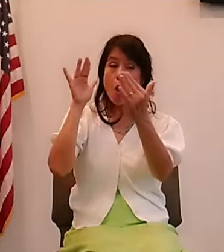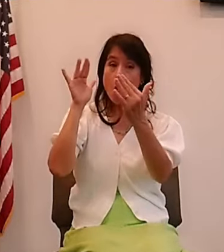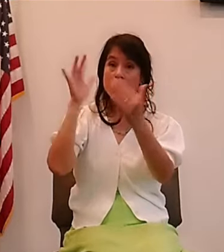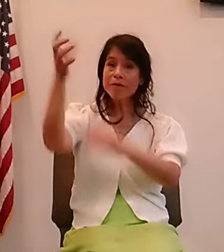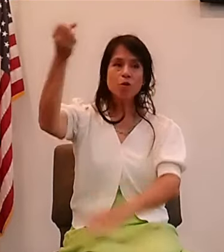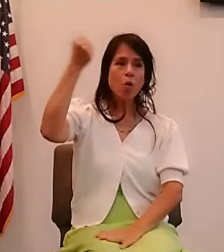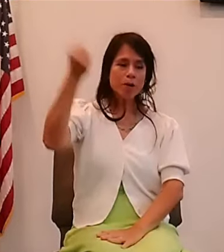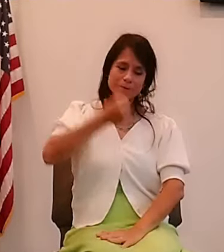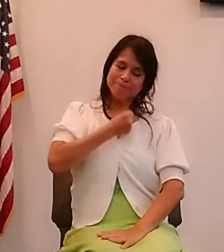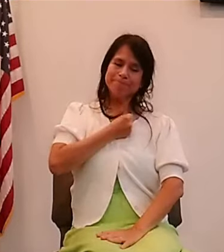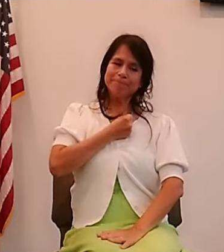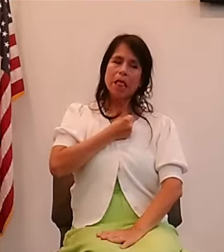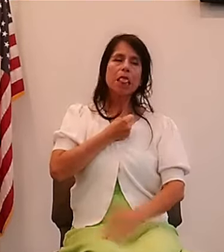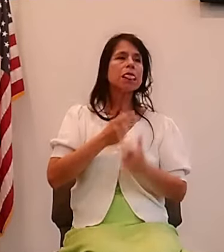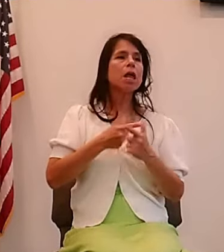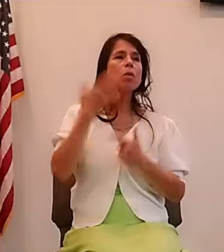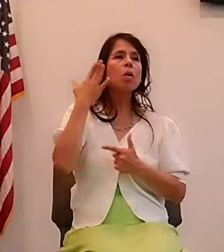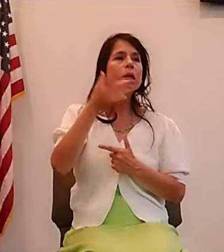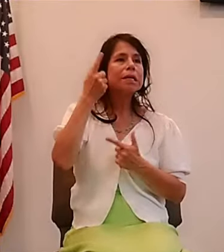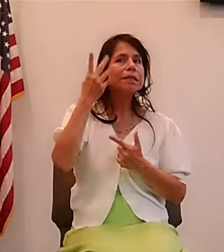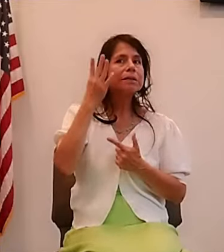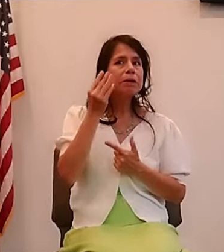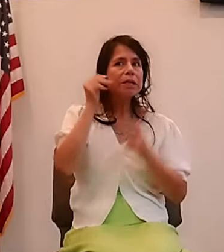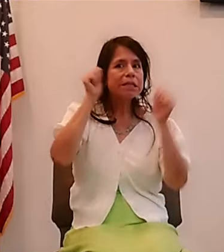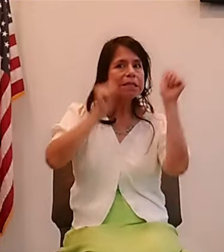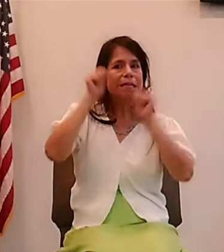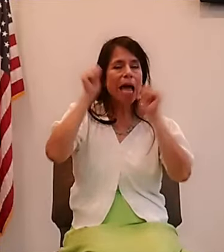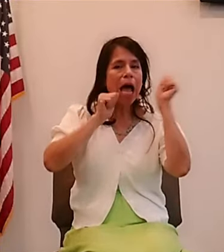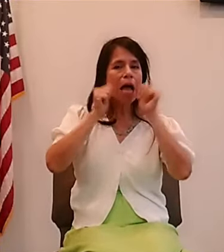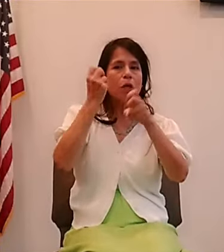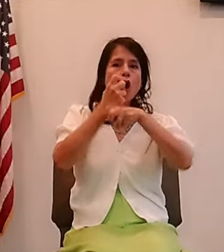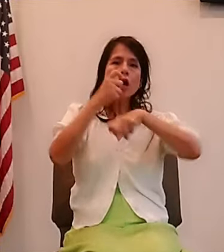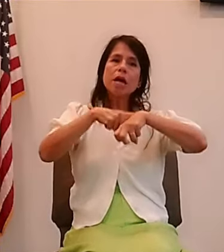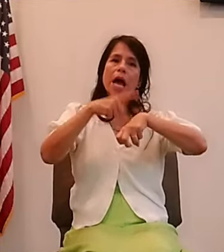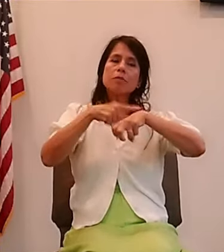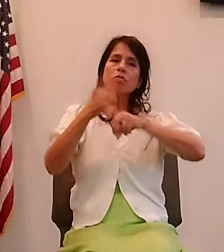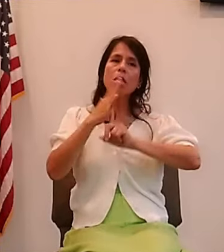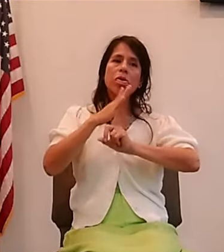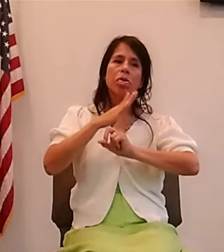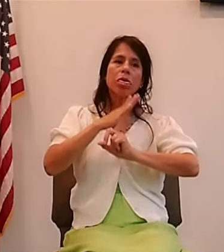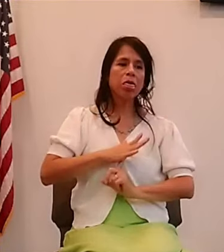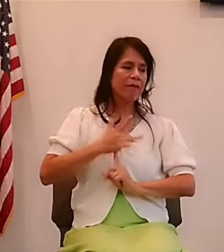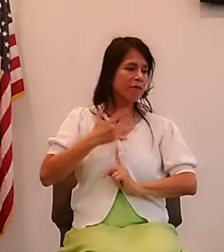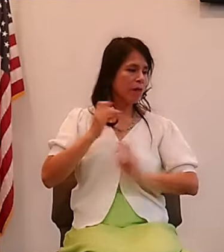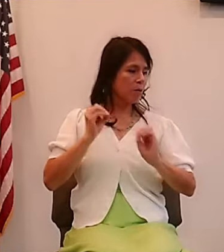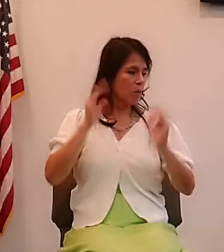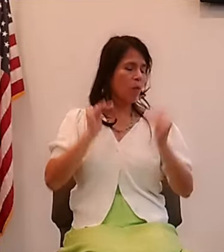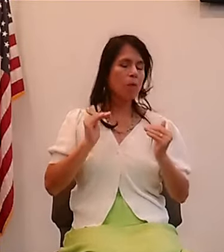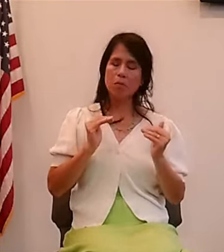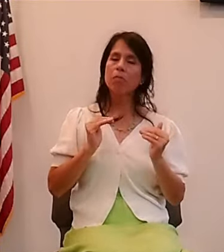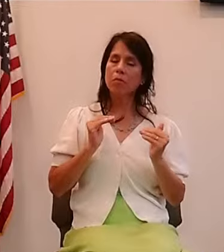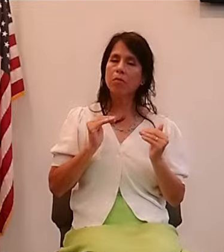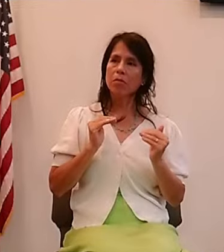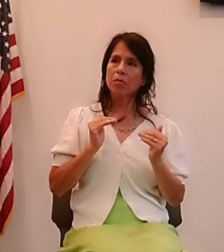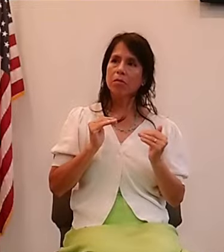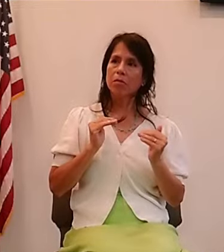have such doubt, and then the hard times are going to seem relentless and hopeless and helpless.